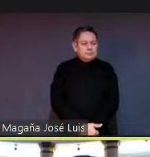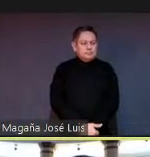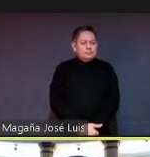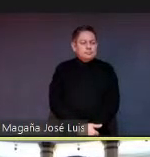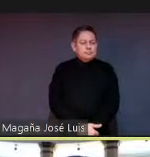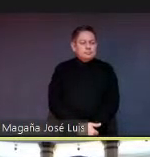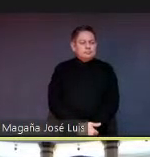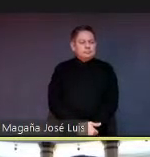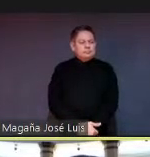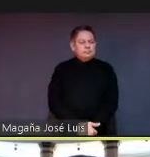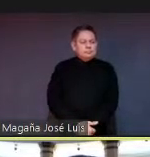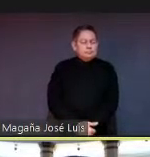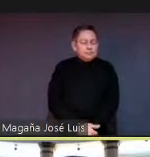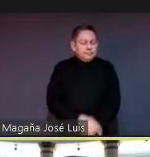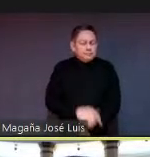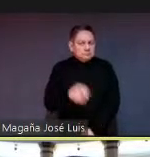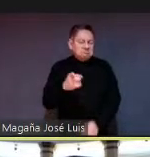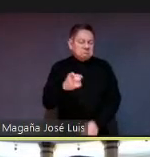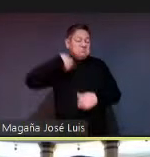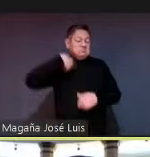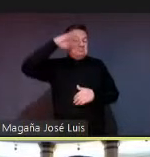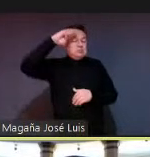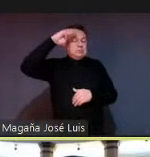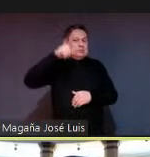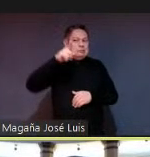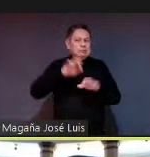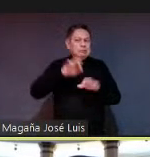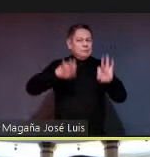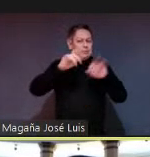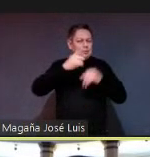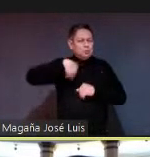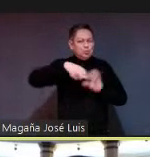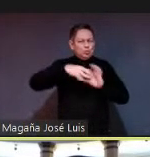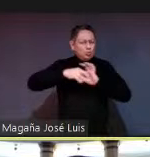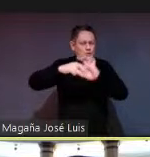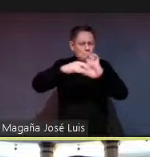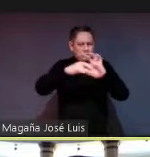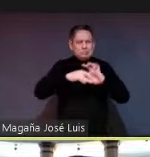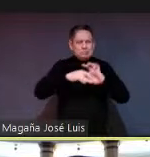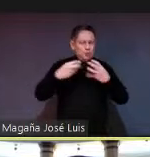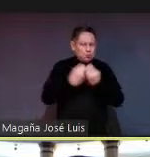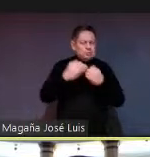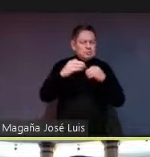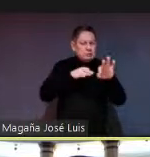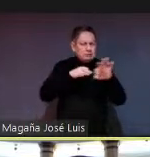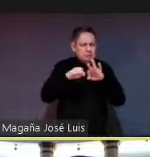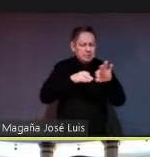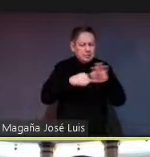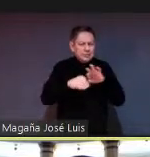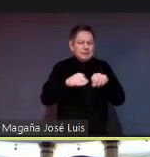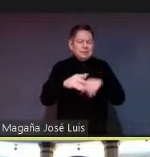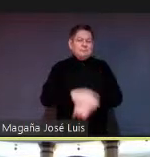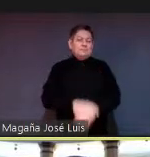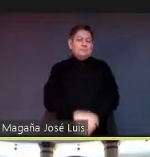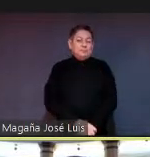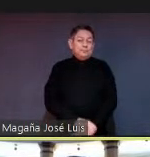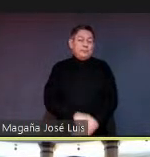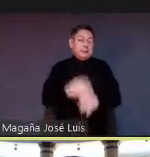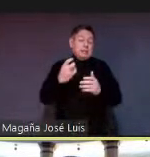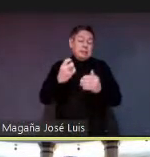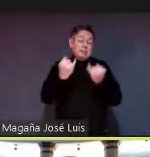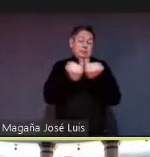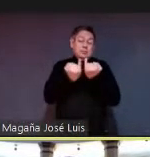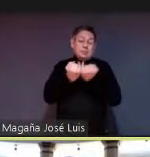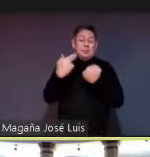teachers. And definitely, I think that the fact that we worked together was one of our major